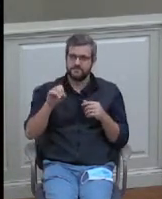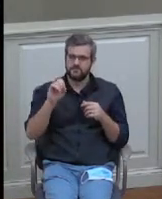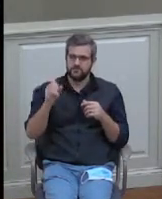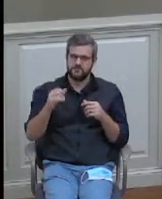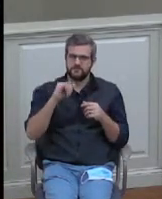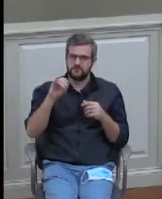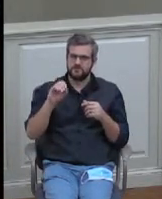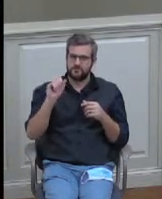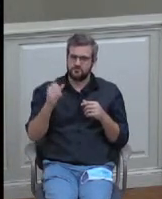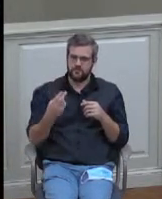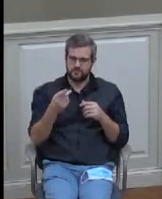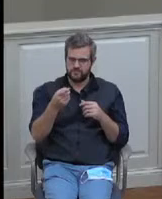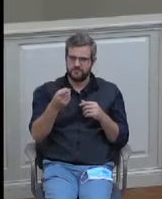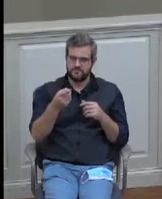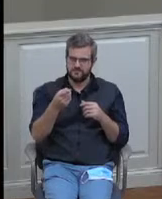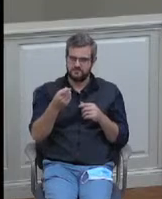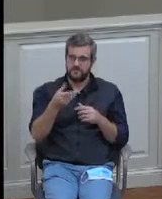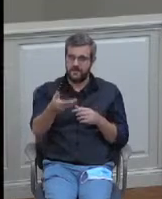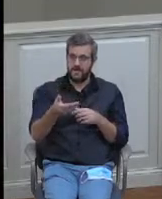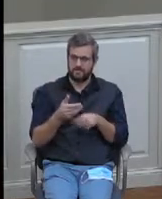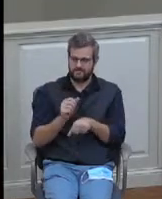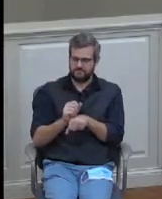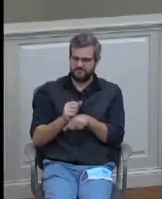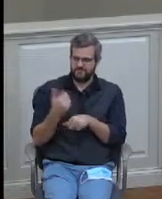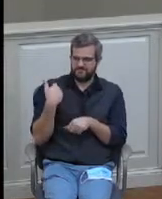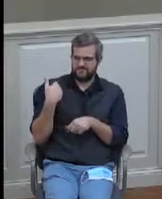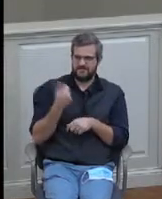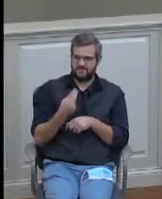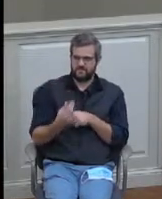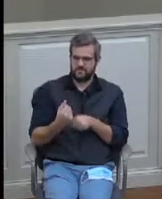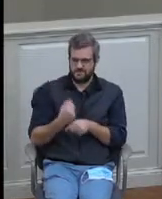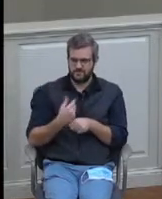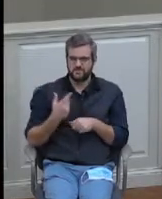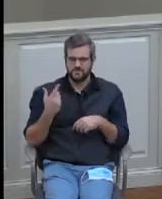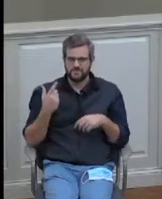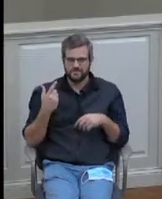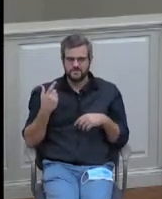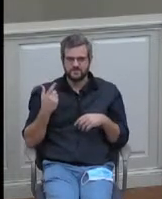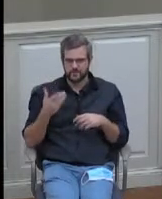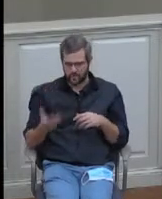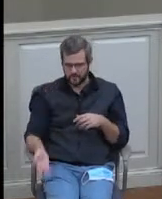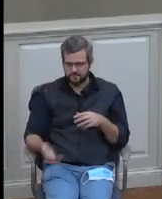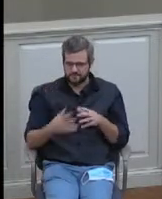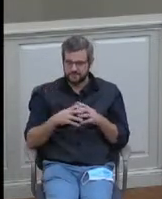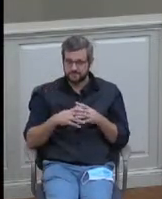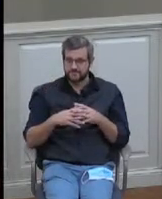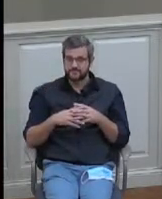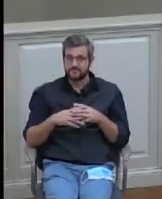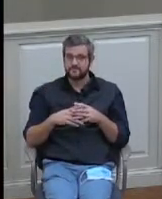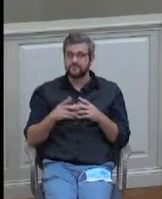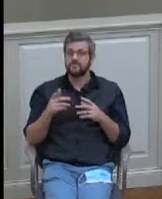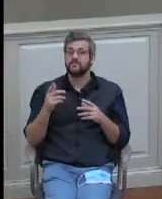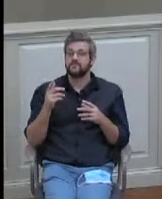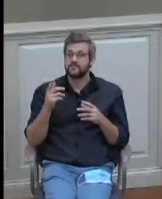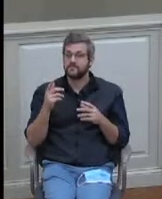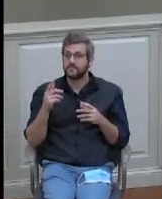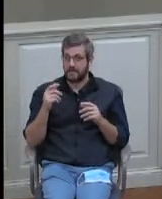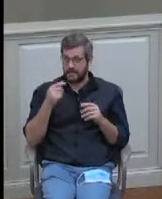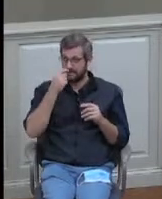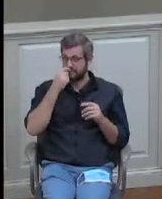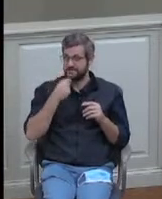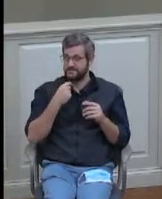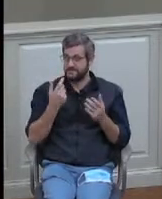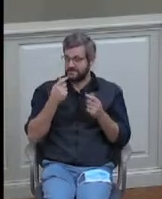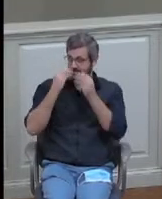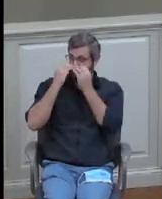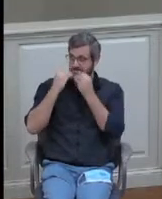was employed here for a few years, several years ago now. Go ahead, Josh. I can take my mask down, I guess,